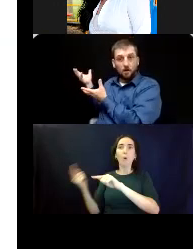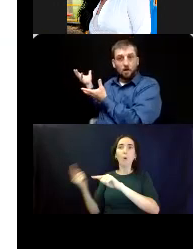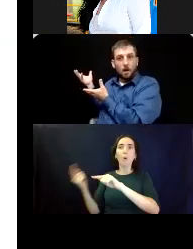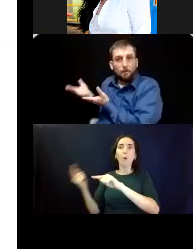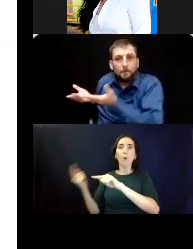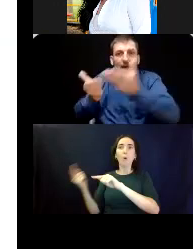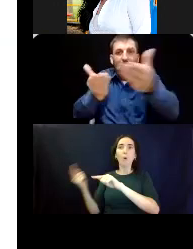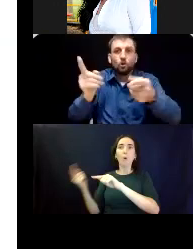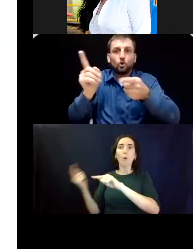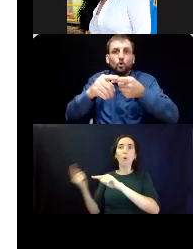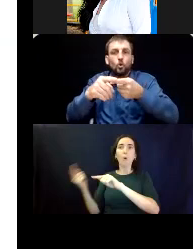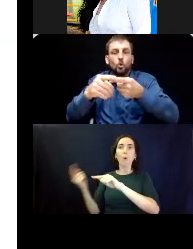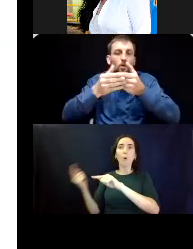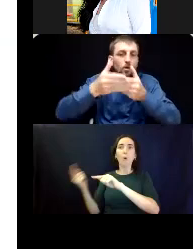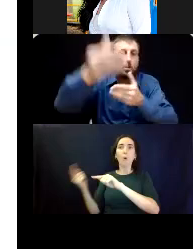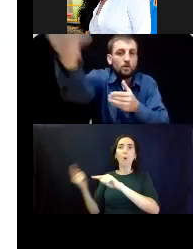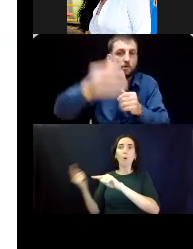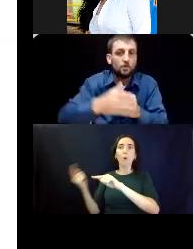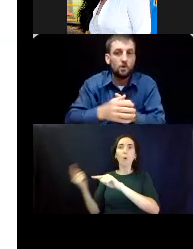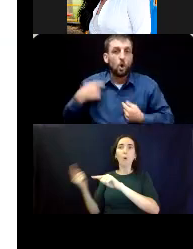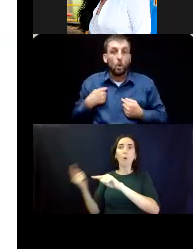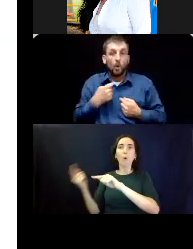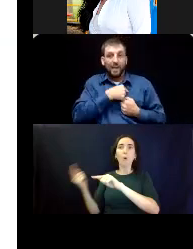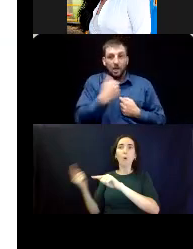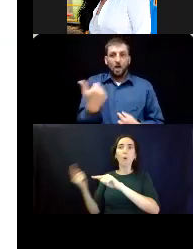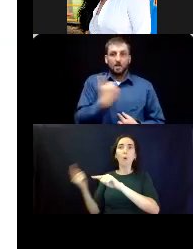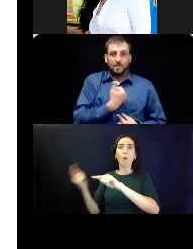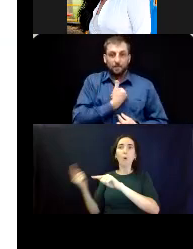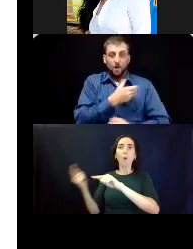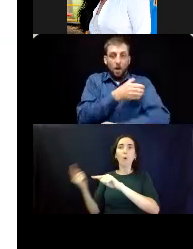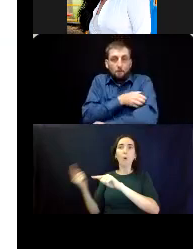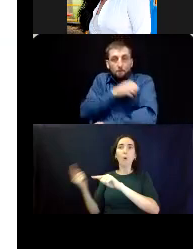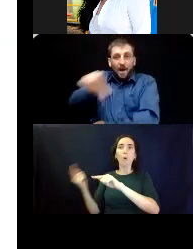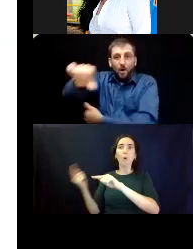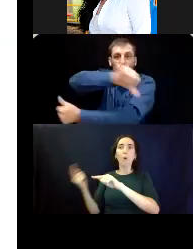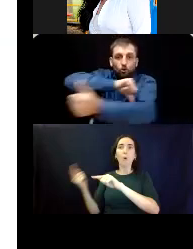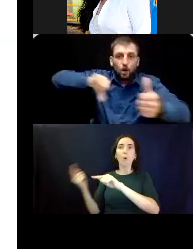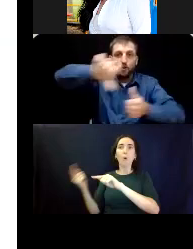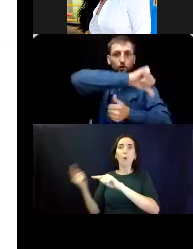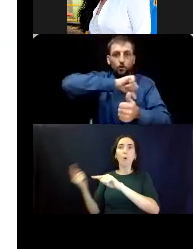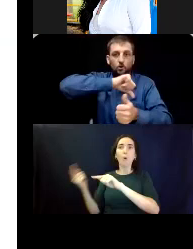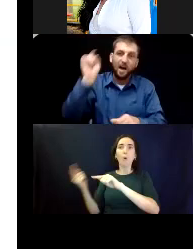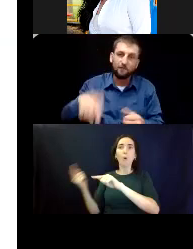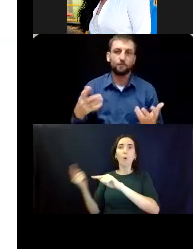we are empowering one another. We have to be the ones to empower one another.